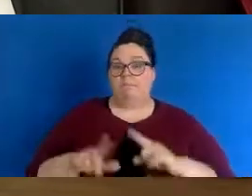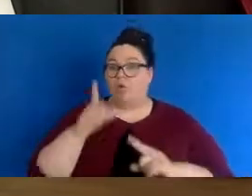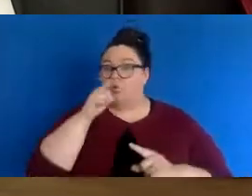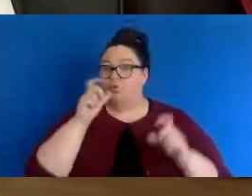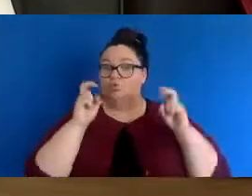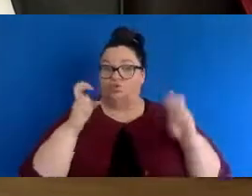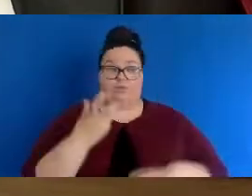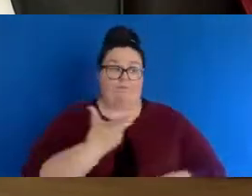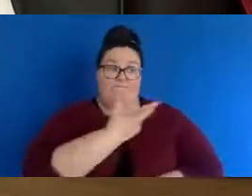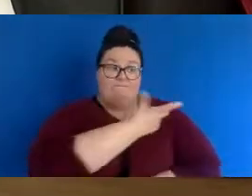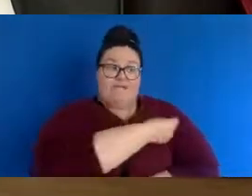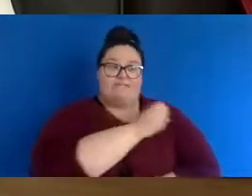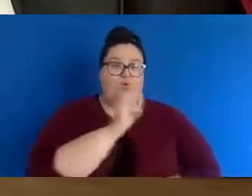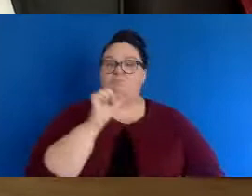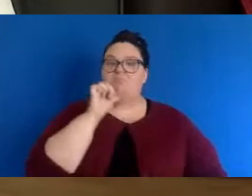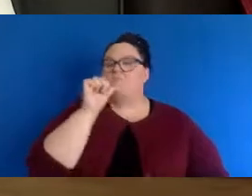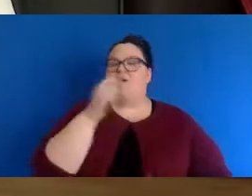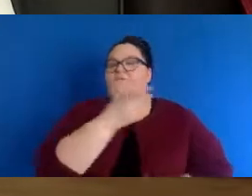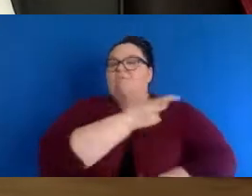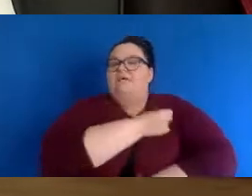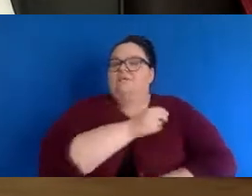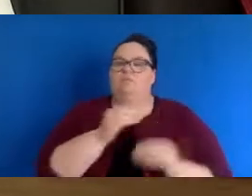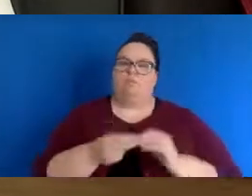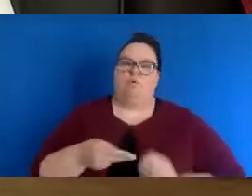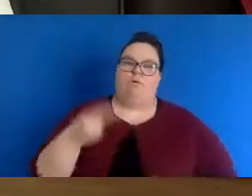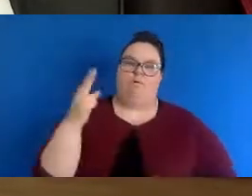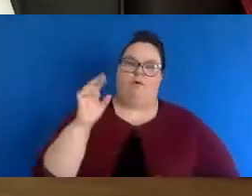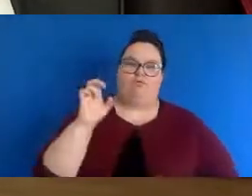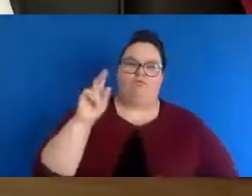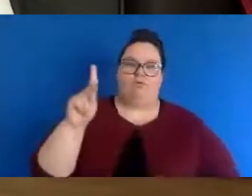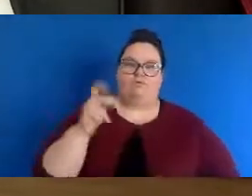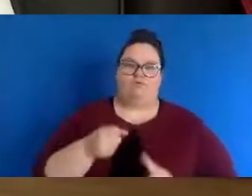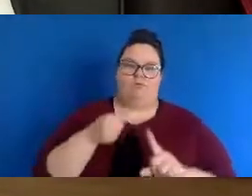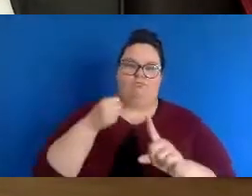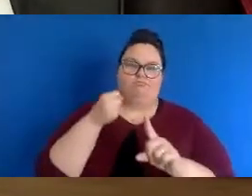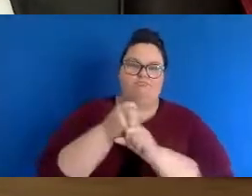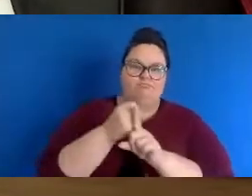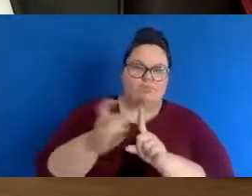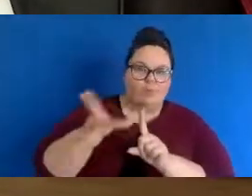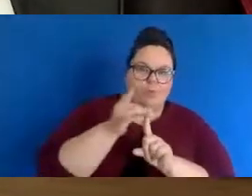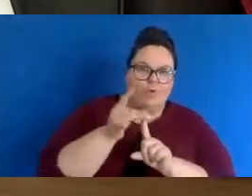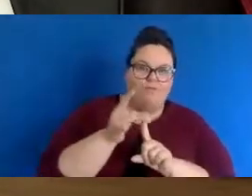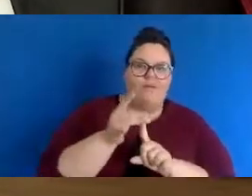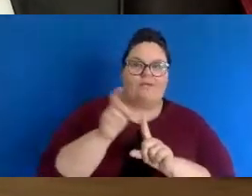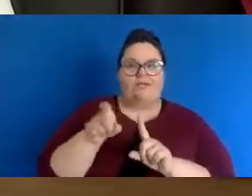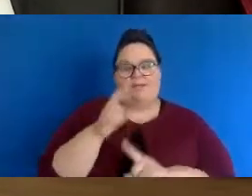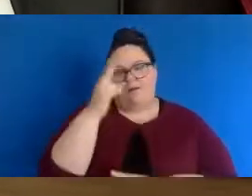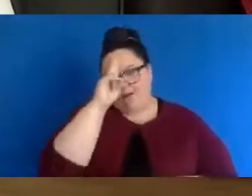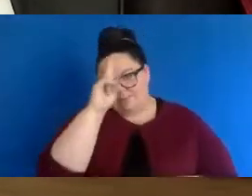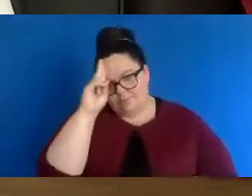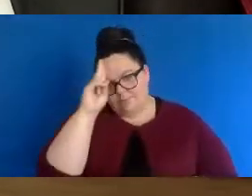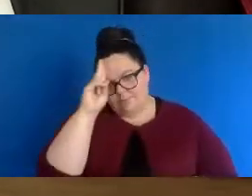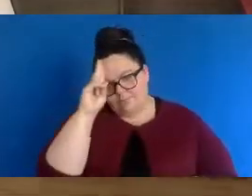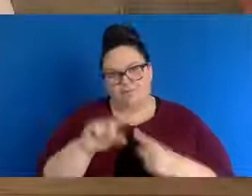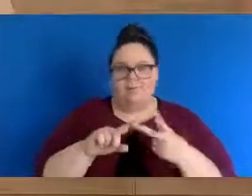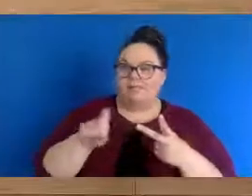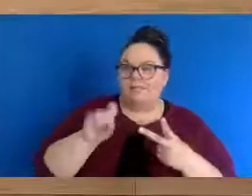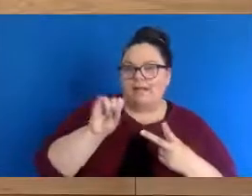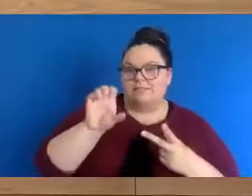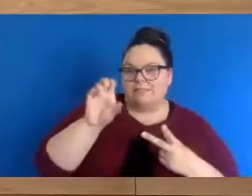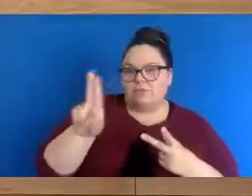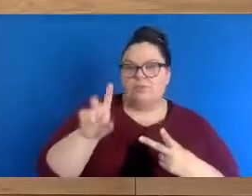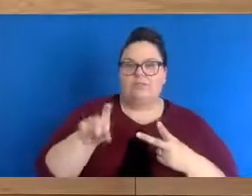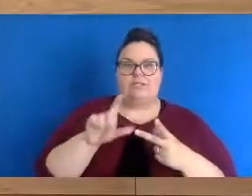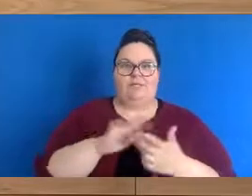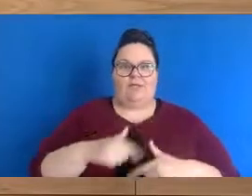unvaccinated population will be at the highest risk for severe outcomes, hospitalizations, and ICU admissions. Thank you.